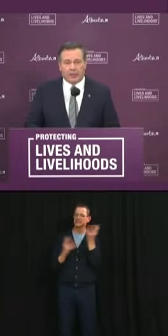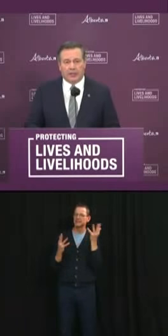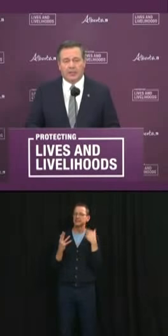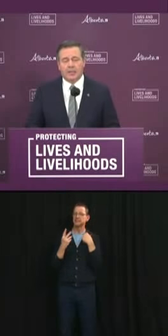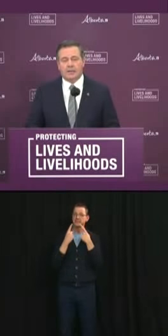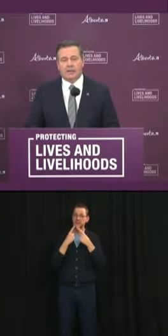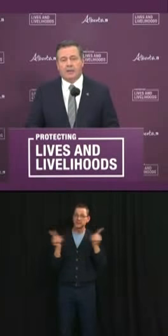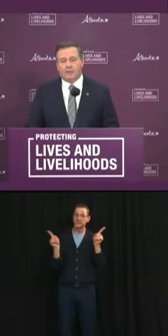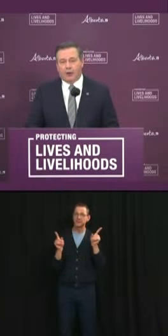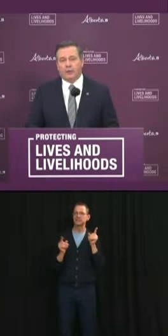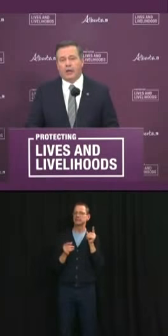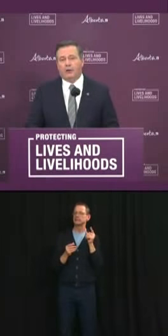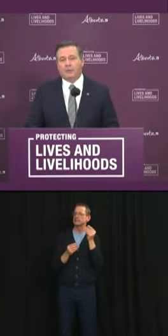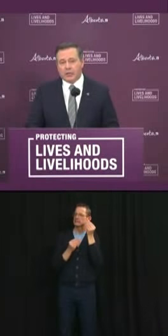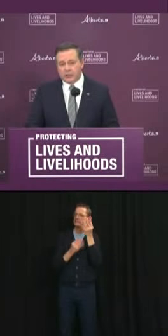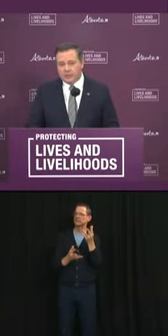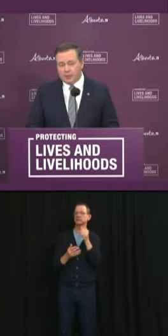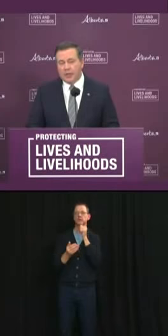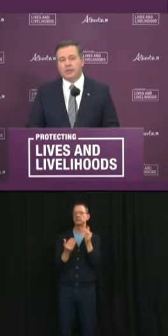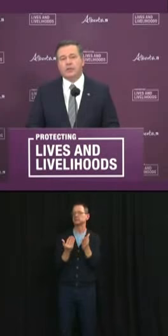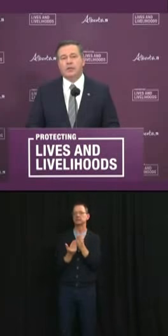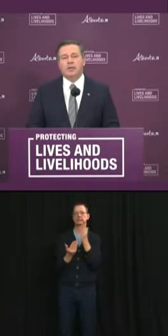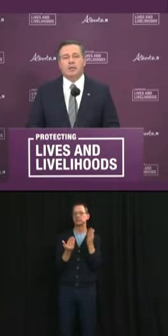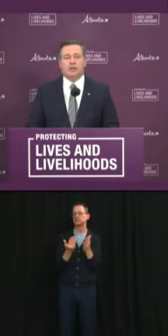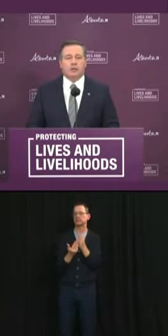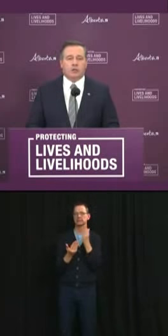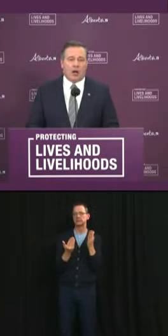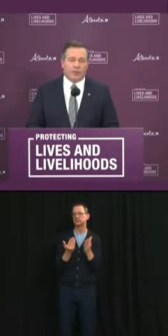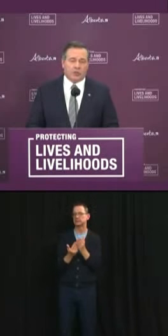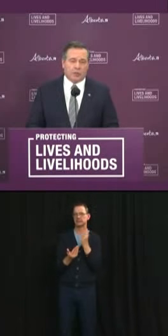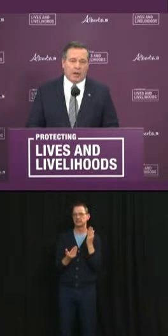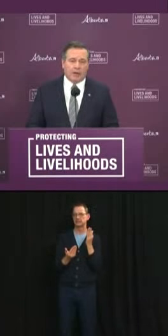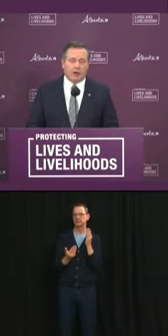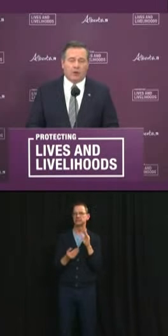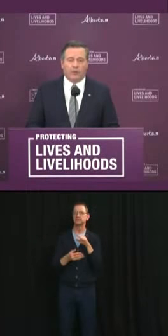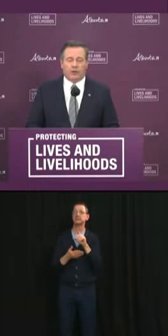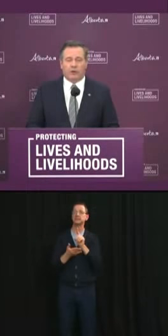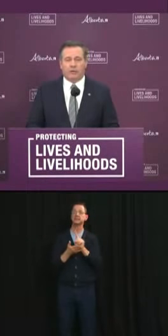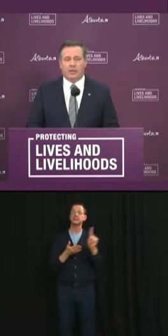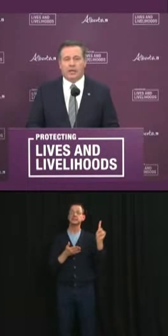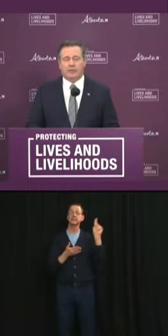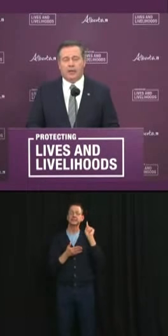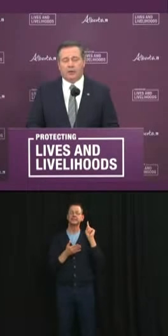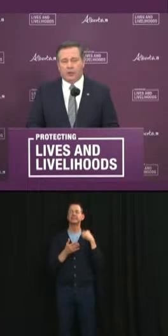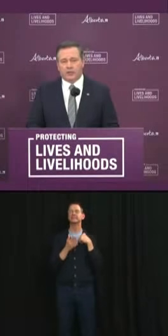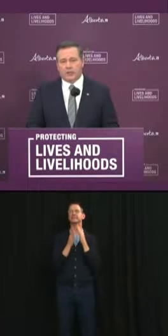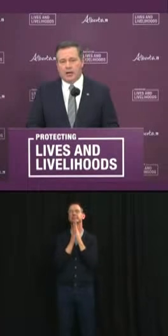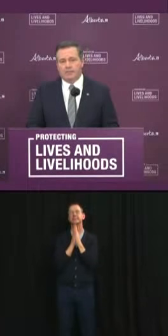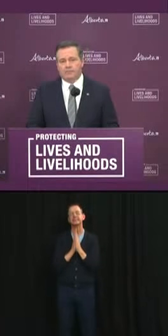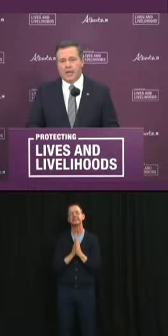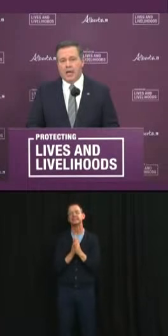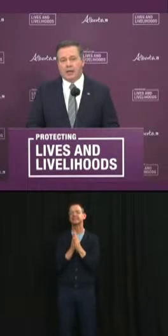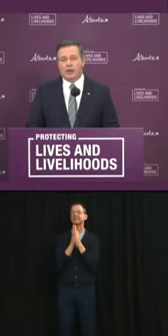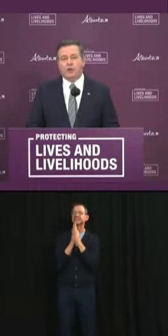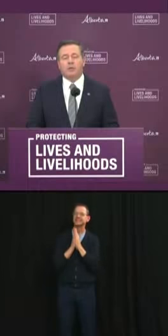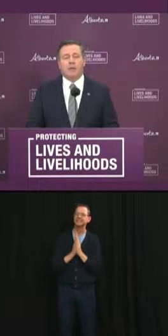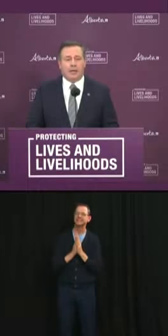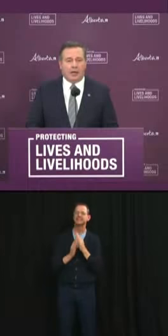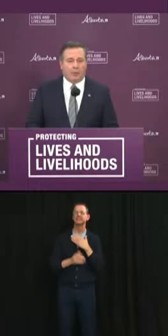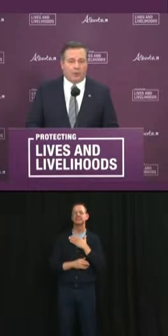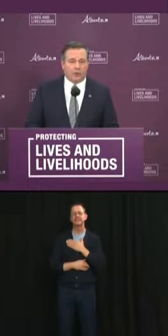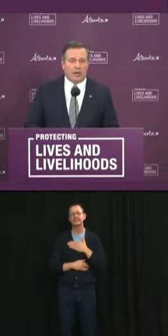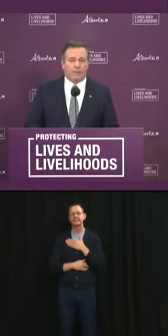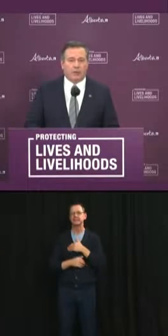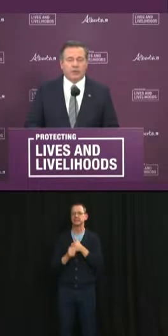a plea that they follow the health measures in place to stop the spread over the long weekend and in the weeks to come. And I know that